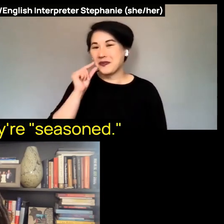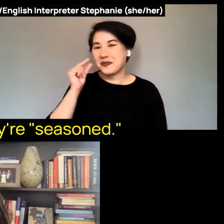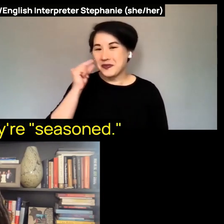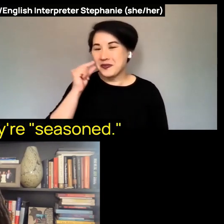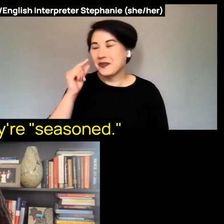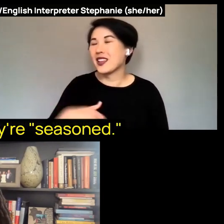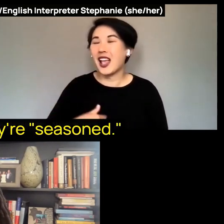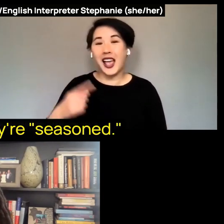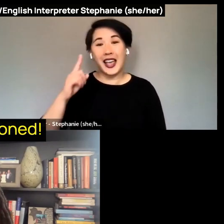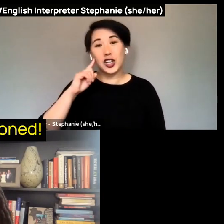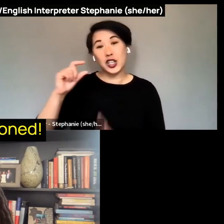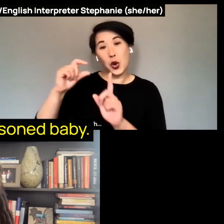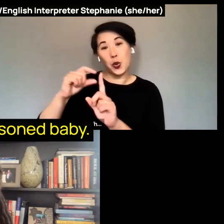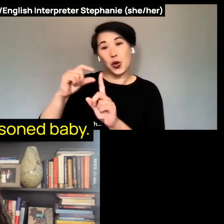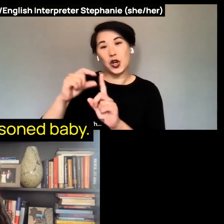are using is they're seasoned.